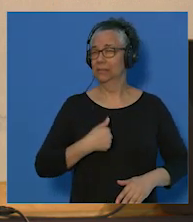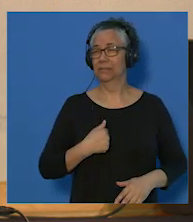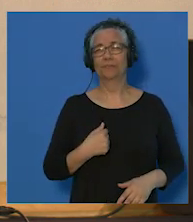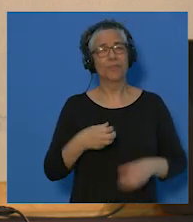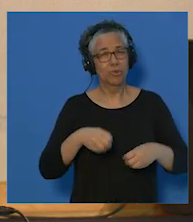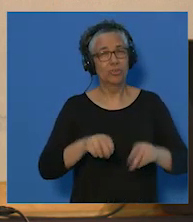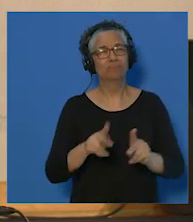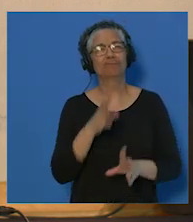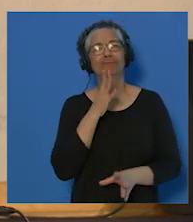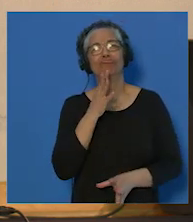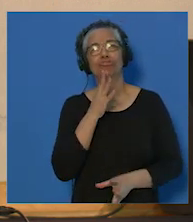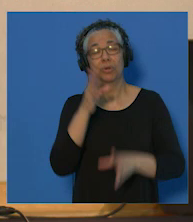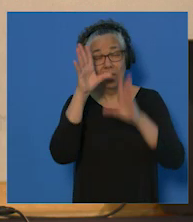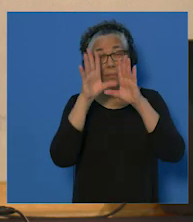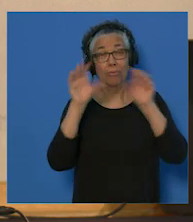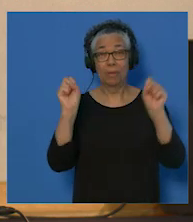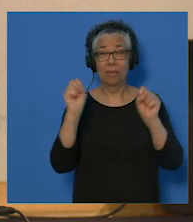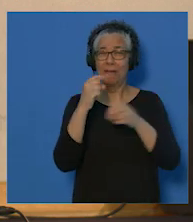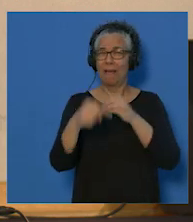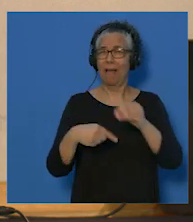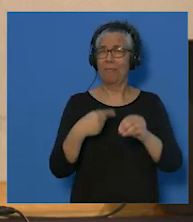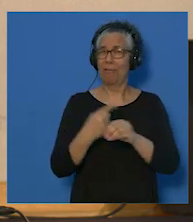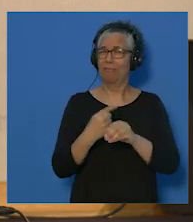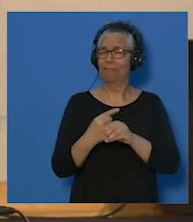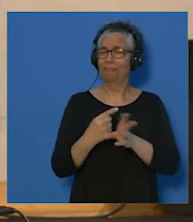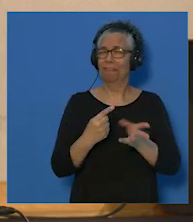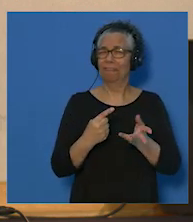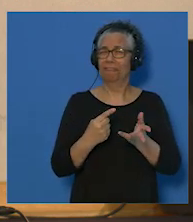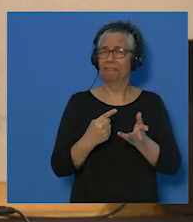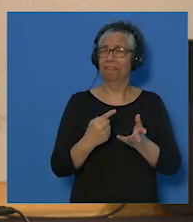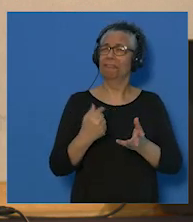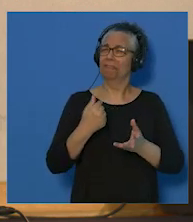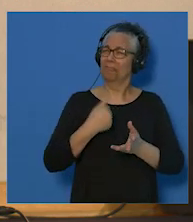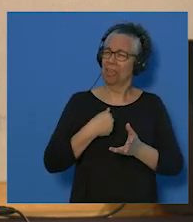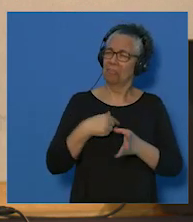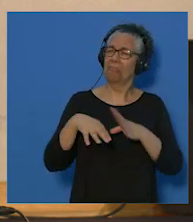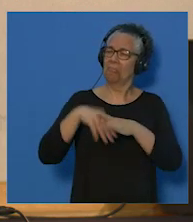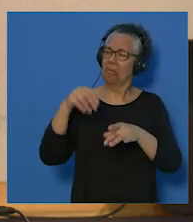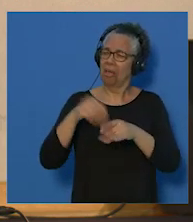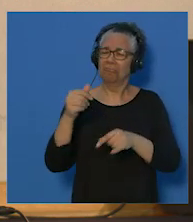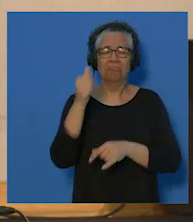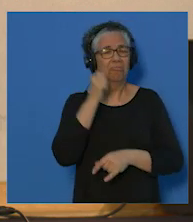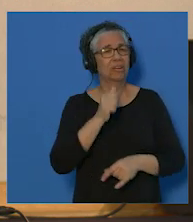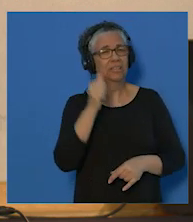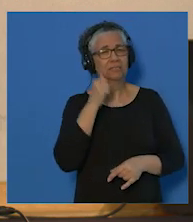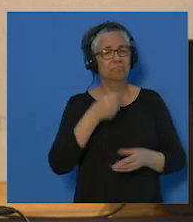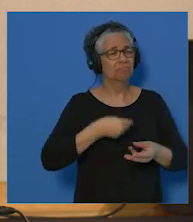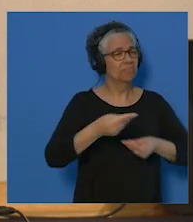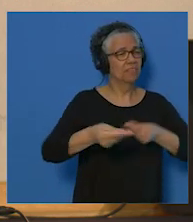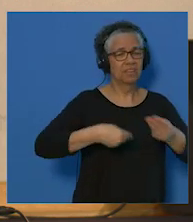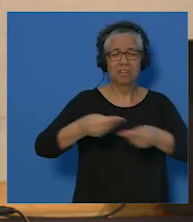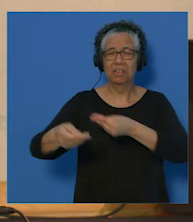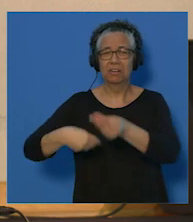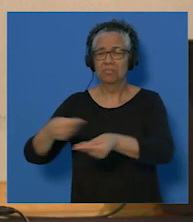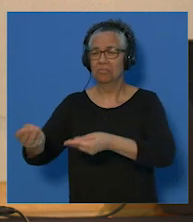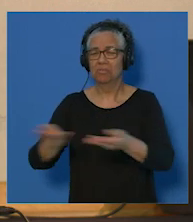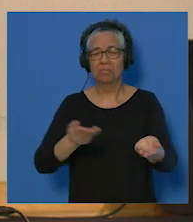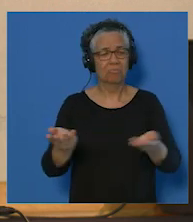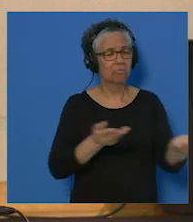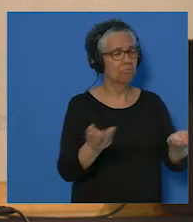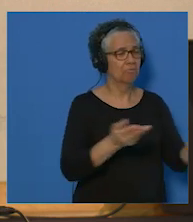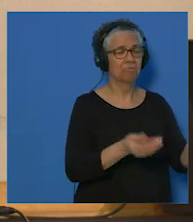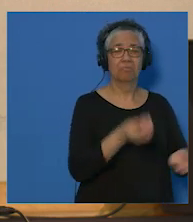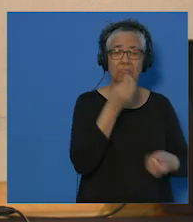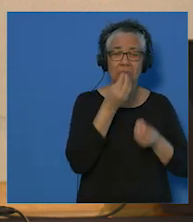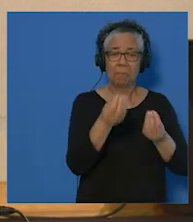spoke to the Premier about the fact that I'm out on a daily basis delivering meals. And